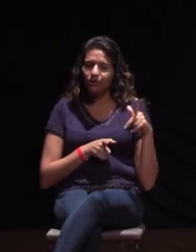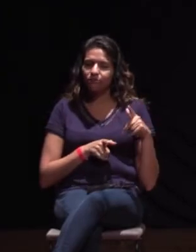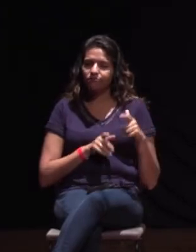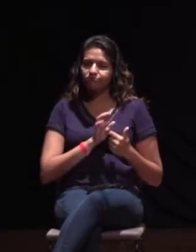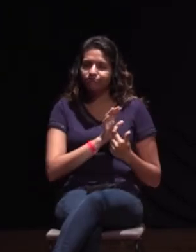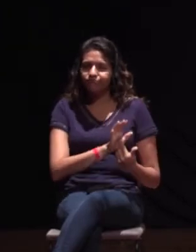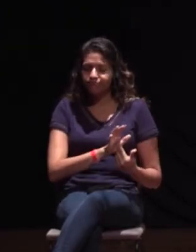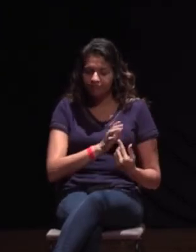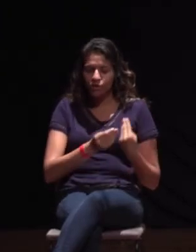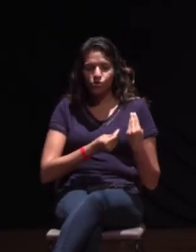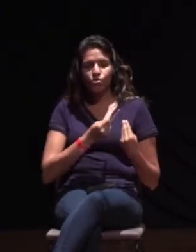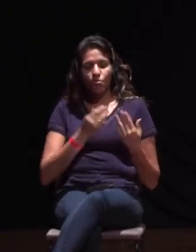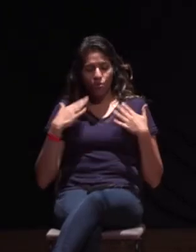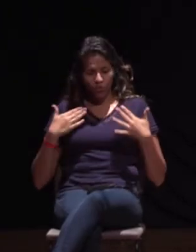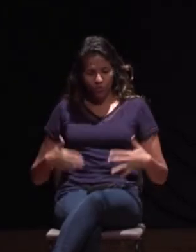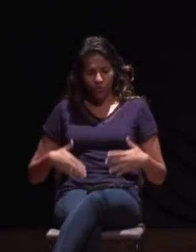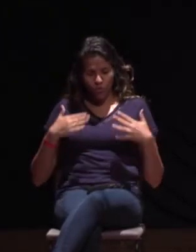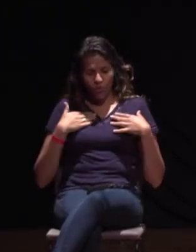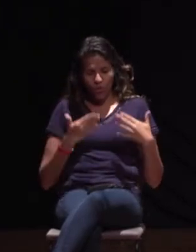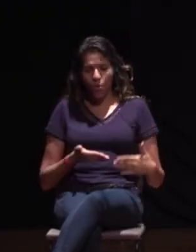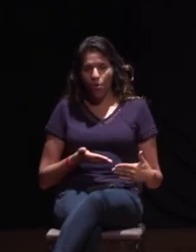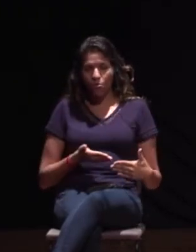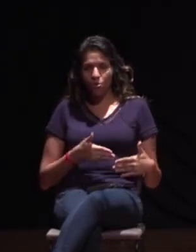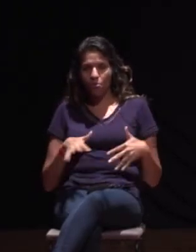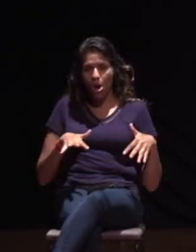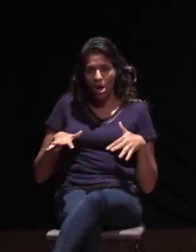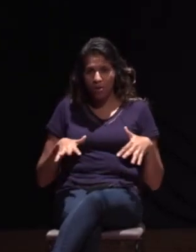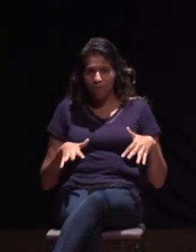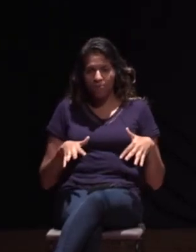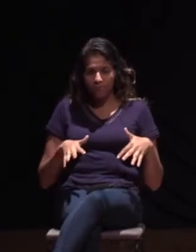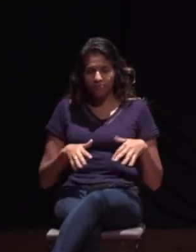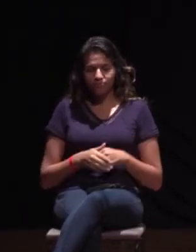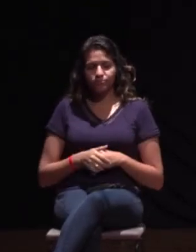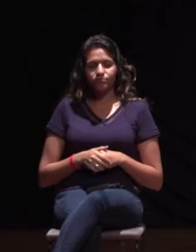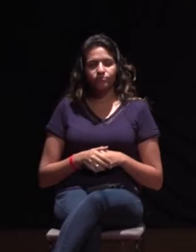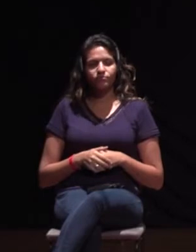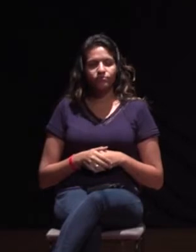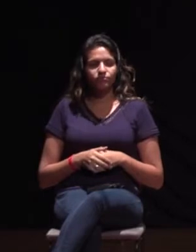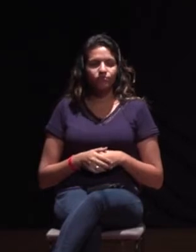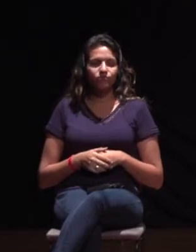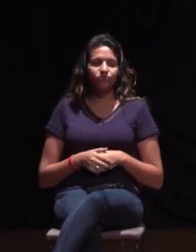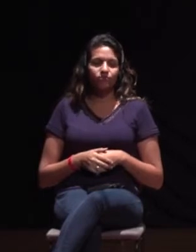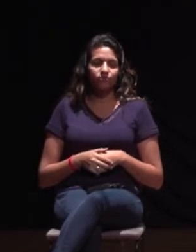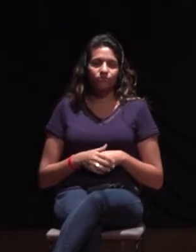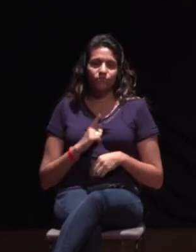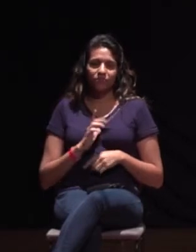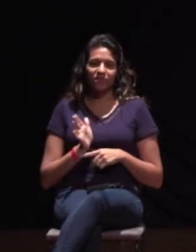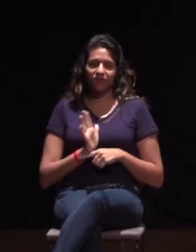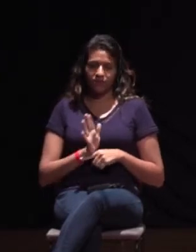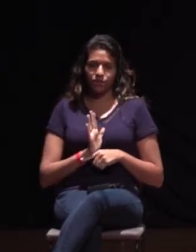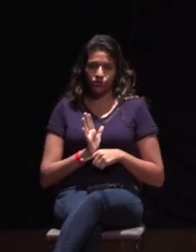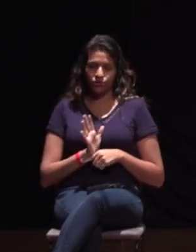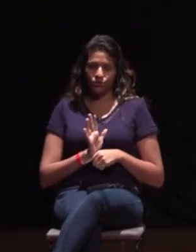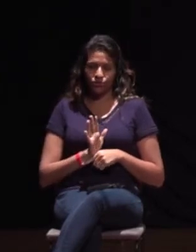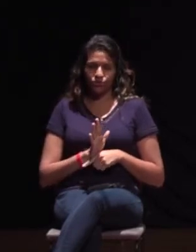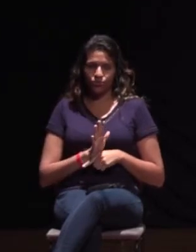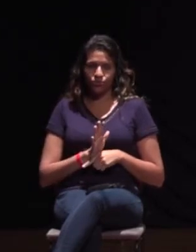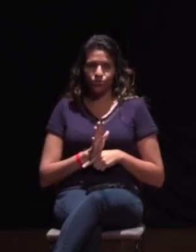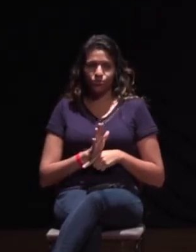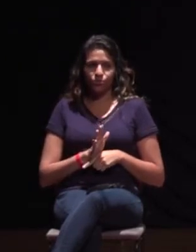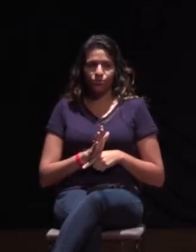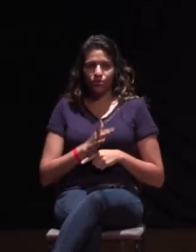I think that, glitchy, grainy, black and white video of a bunch of Bennington students, which is what they were, all white, all